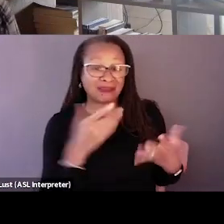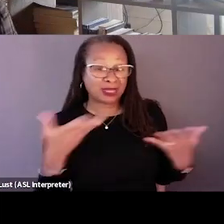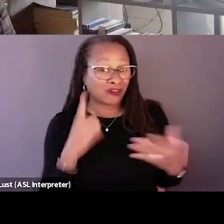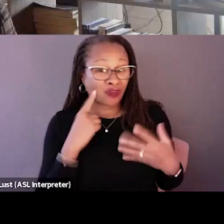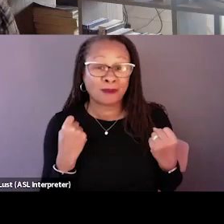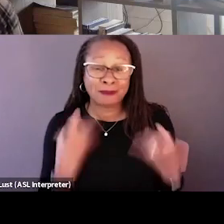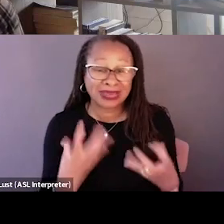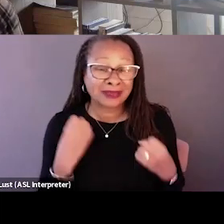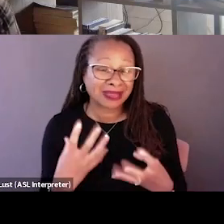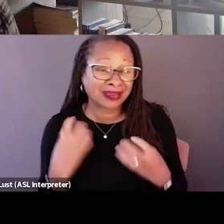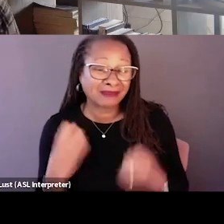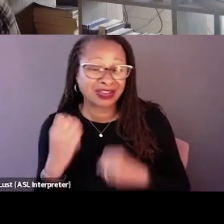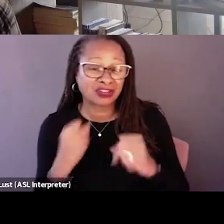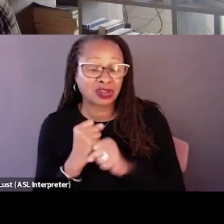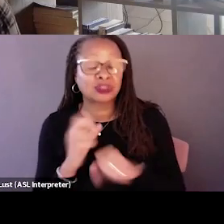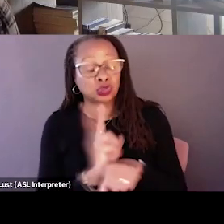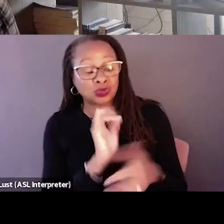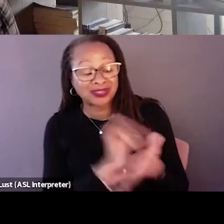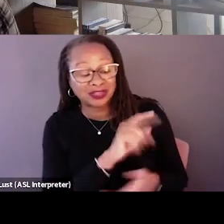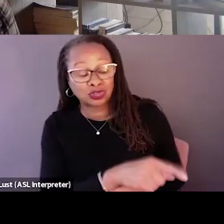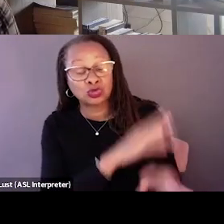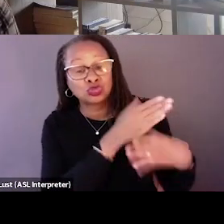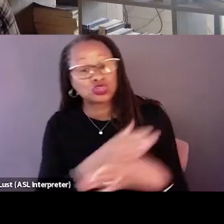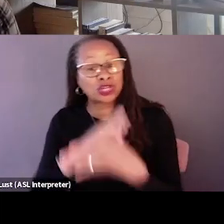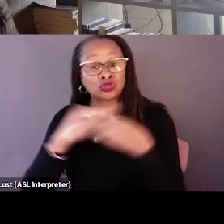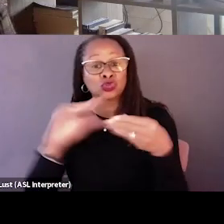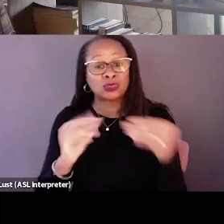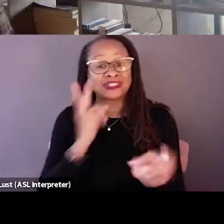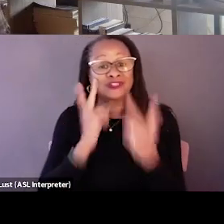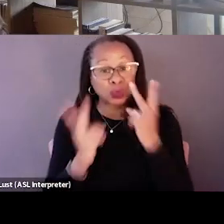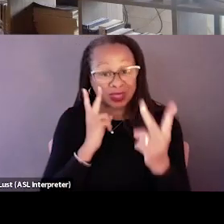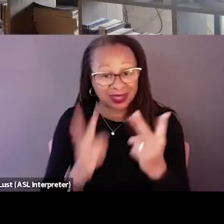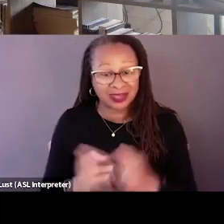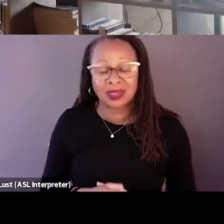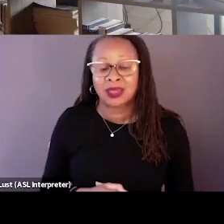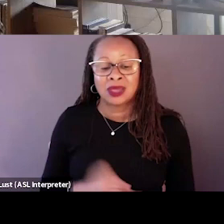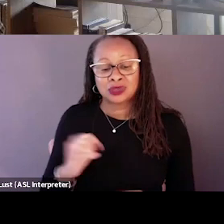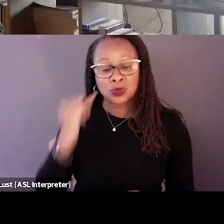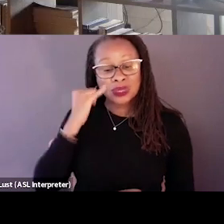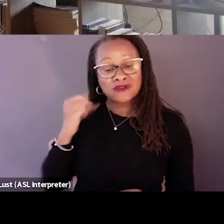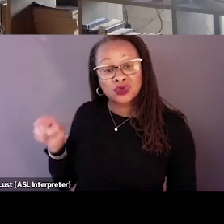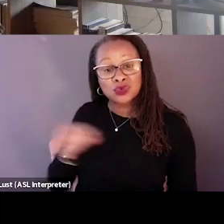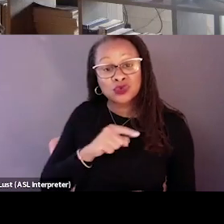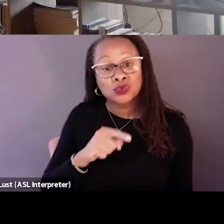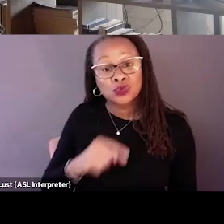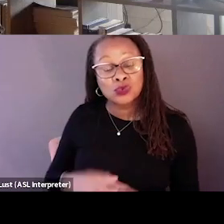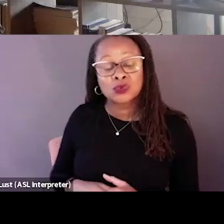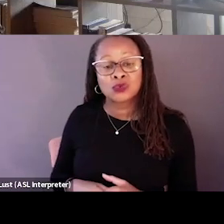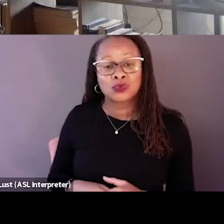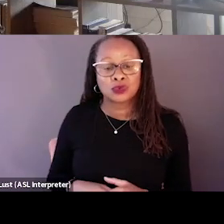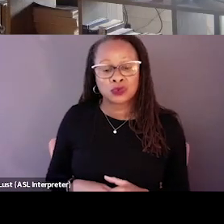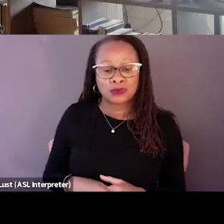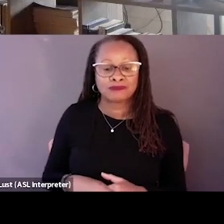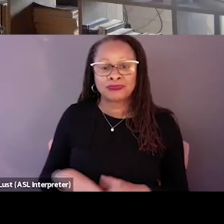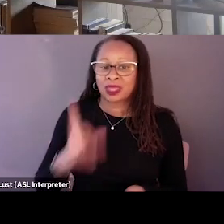centuries, and we're using to tell stories visually. So Mhm. if you look